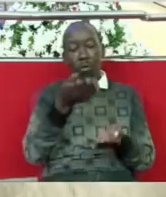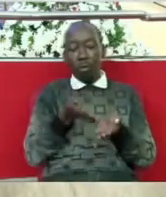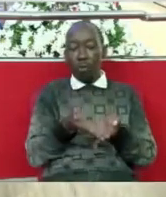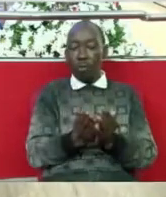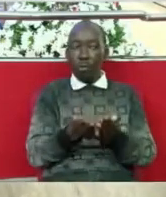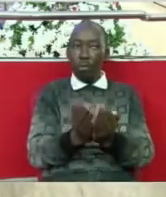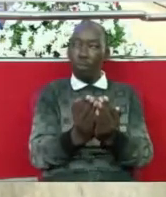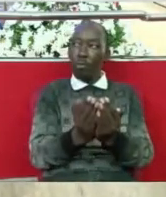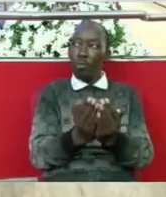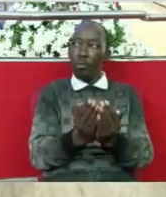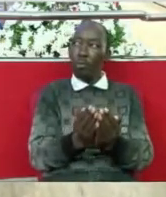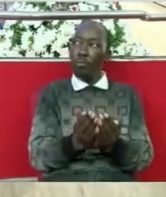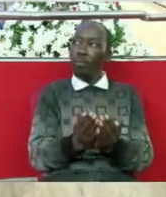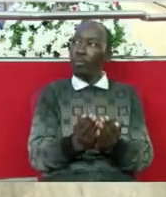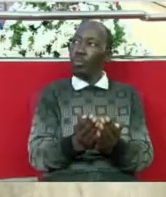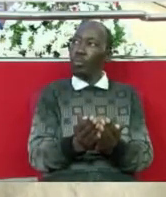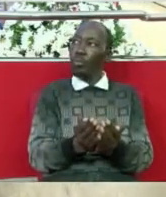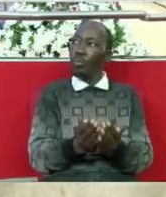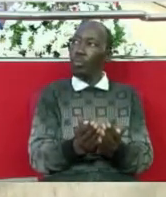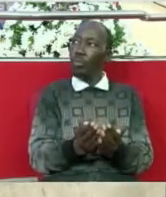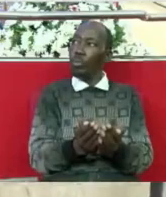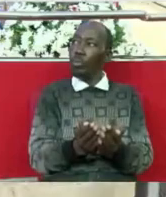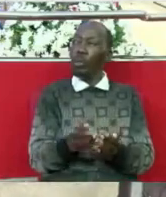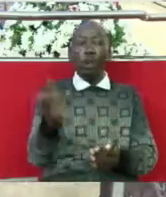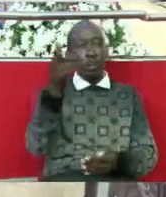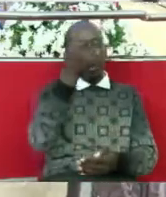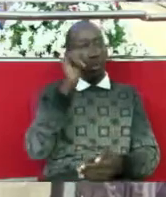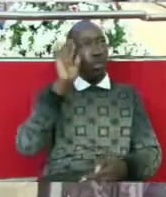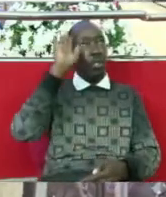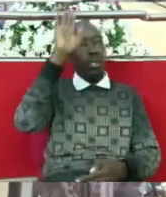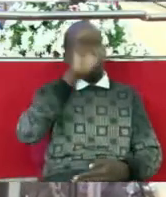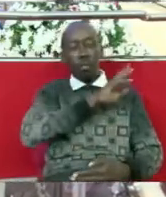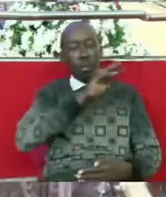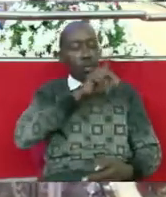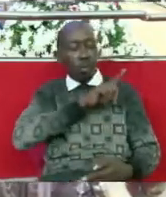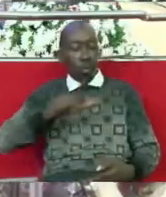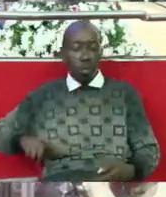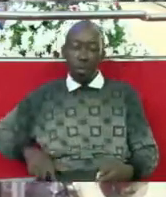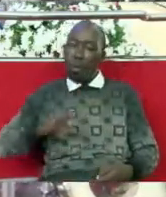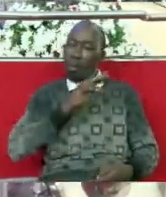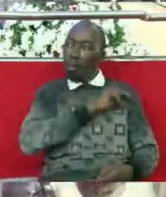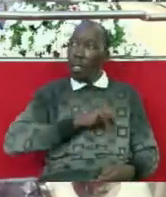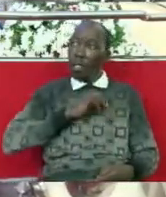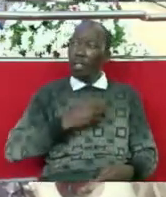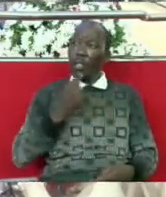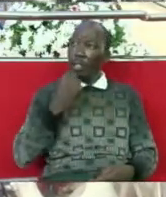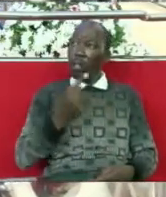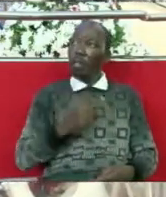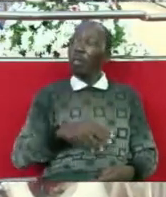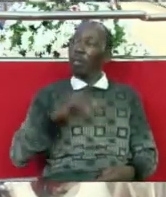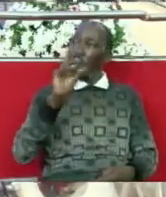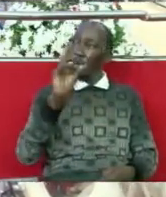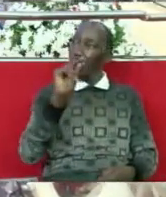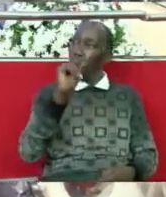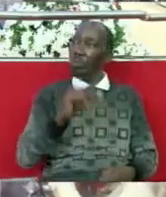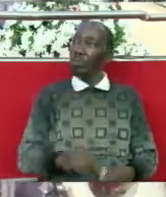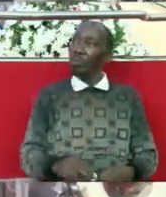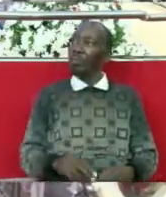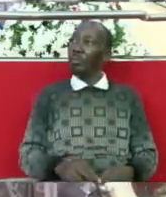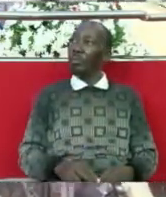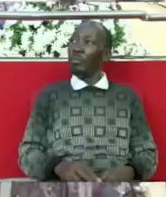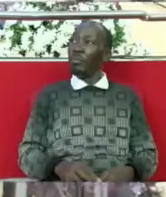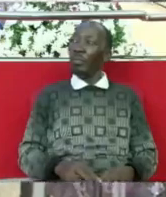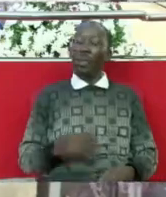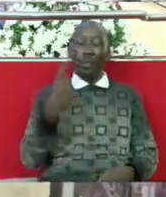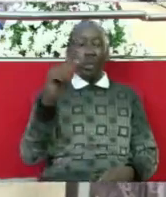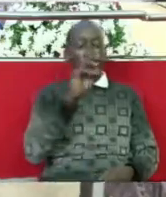Jonah nchi nje ya mashua yako. Because his mercy, the Lord's mercy is saying no. Kwa sababu rehema ya Bwana inasema hasha. The